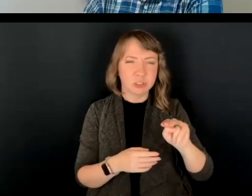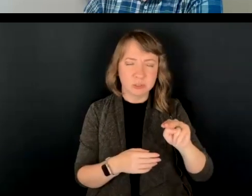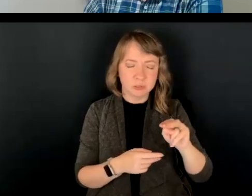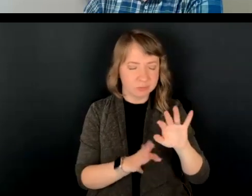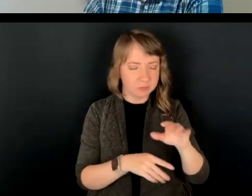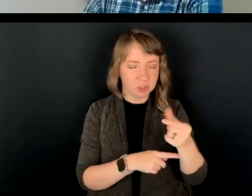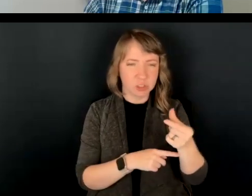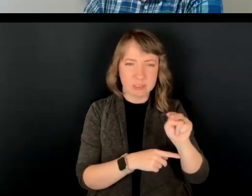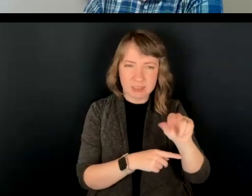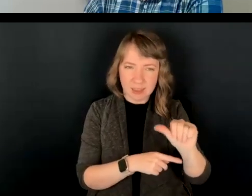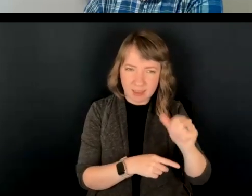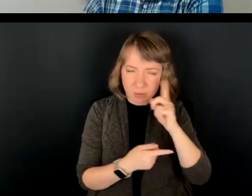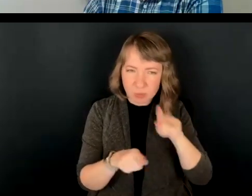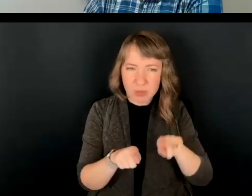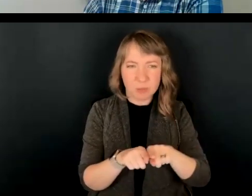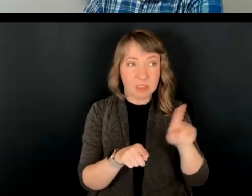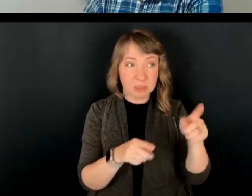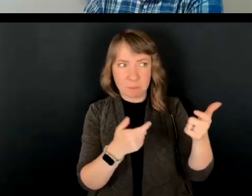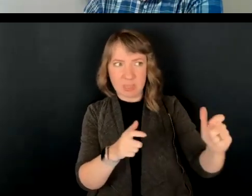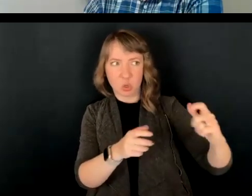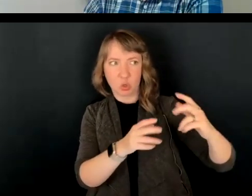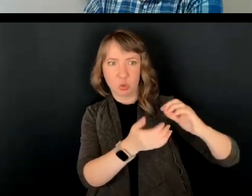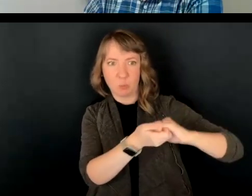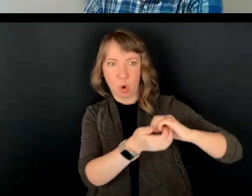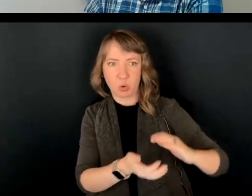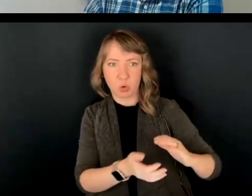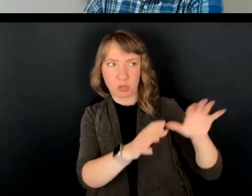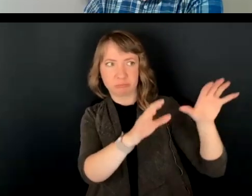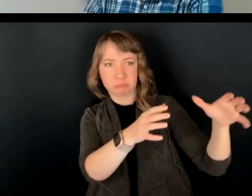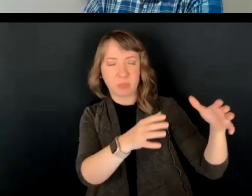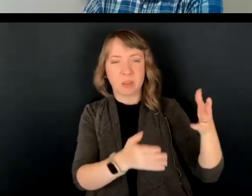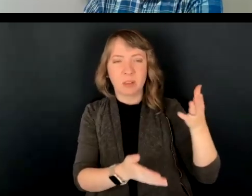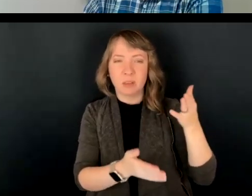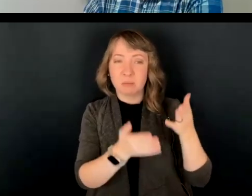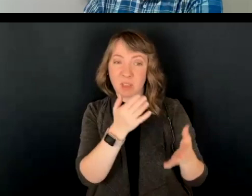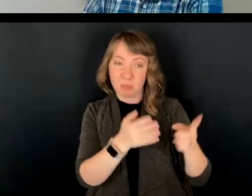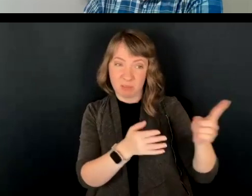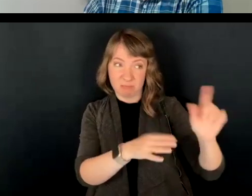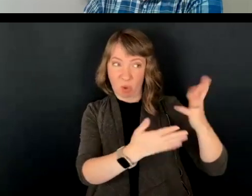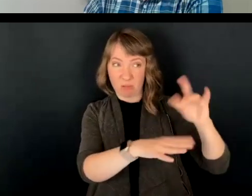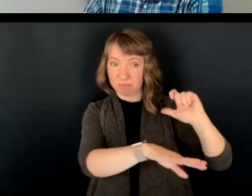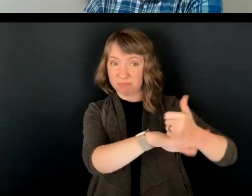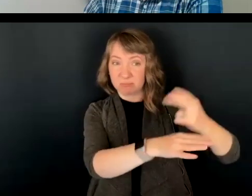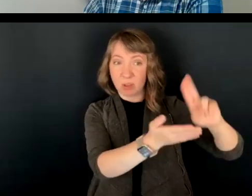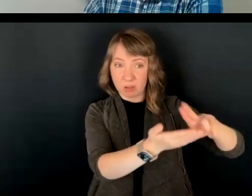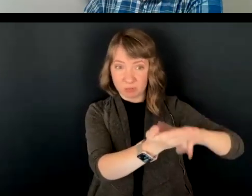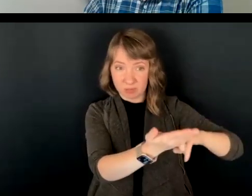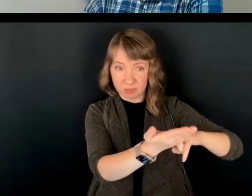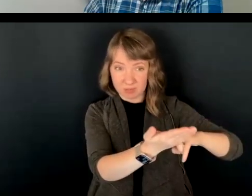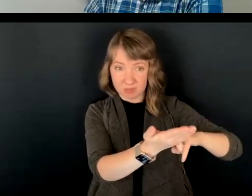a bigger partner, they might have that contract in place and pay through the agreement.